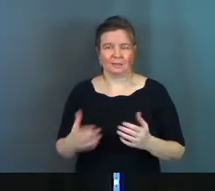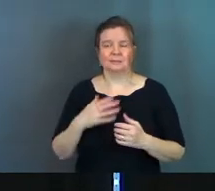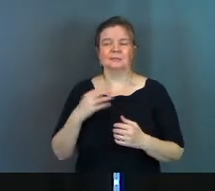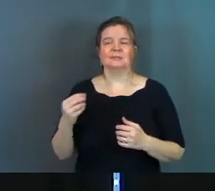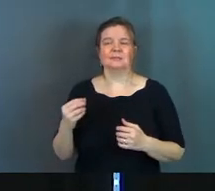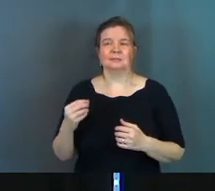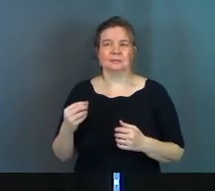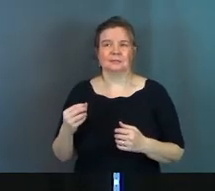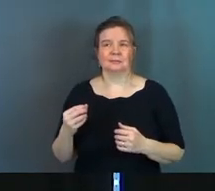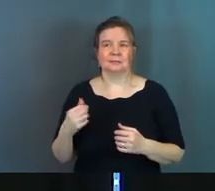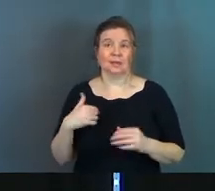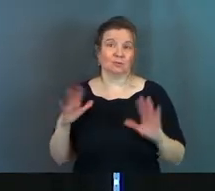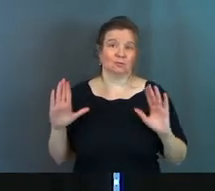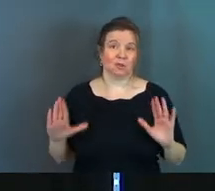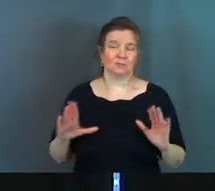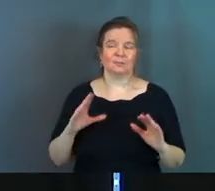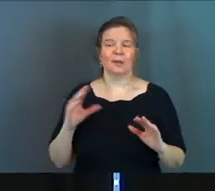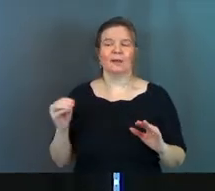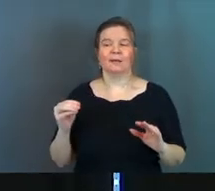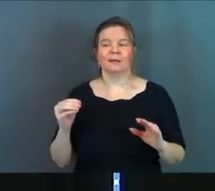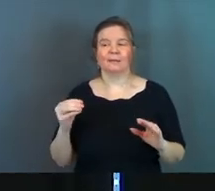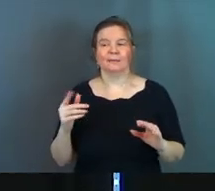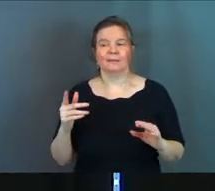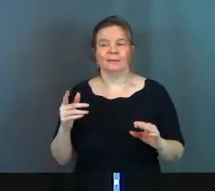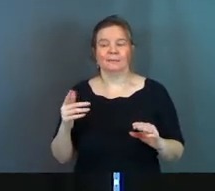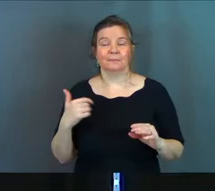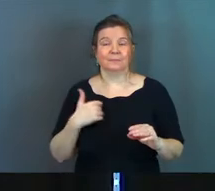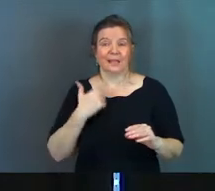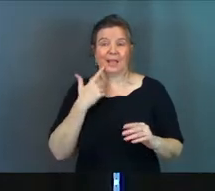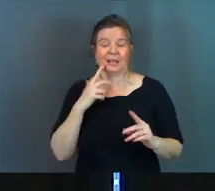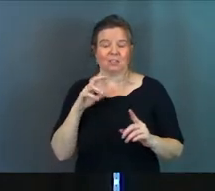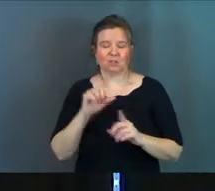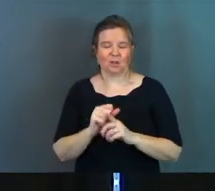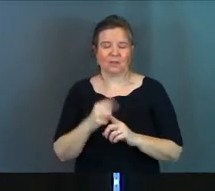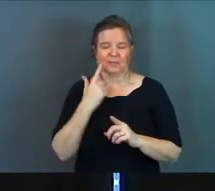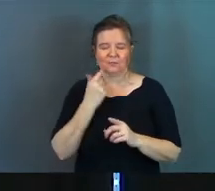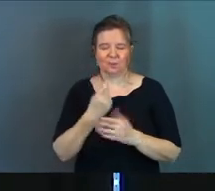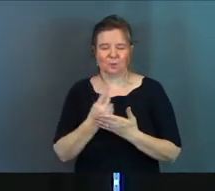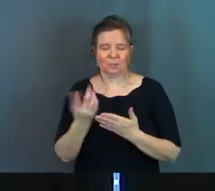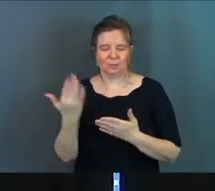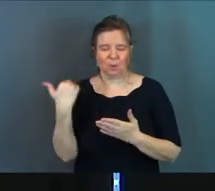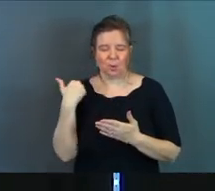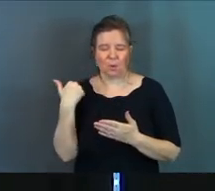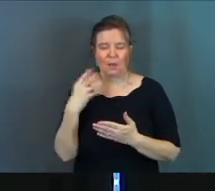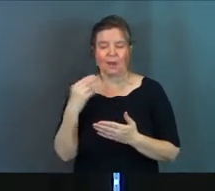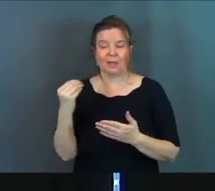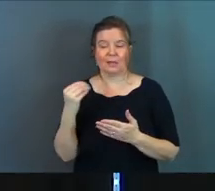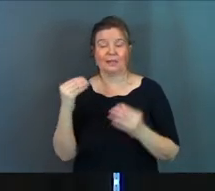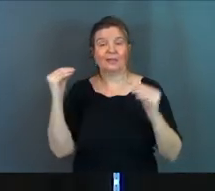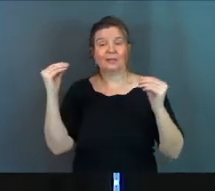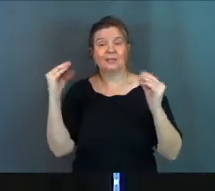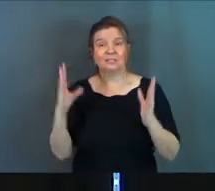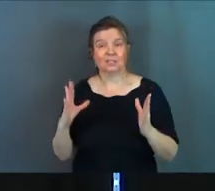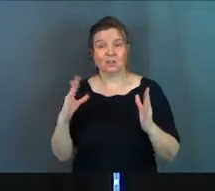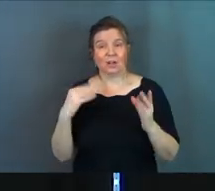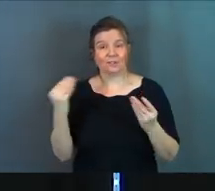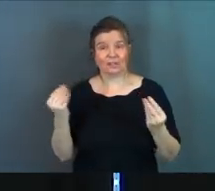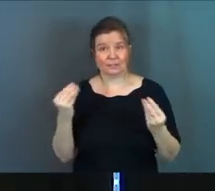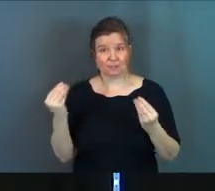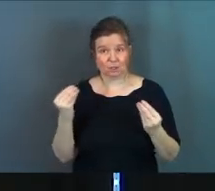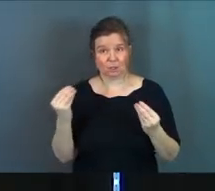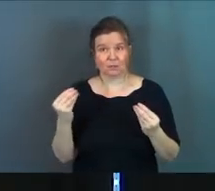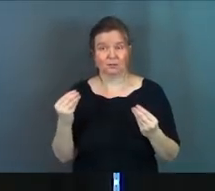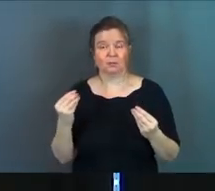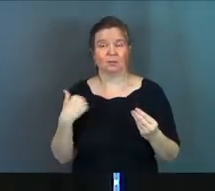and yeah, it was awesome. And I just caught this. This was a few weeks ago, and the teacher of this